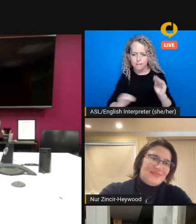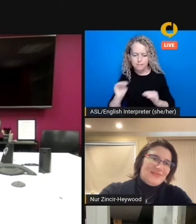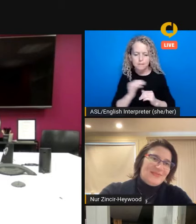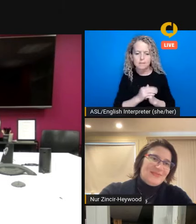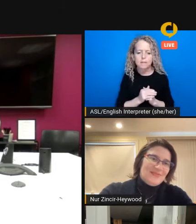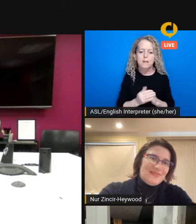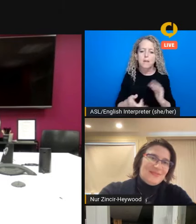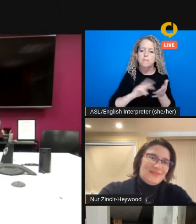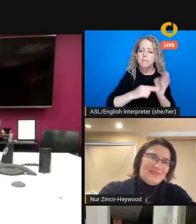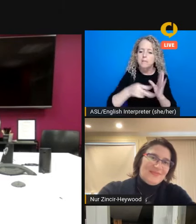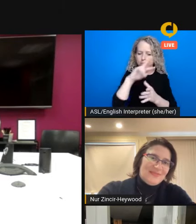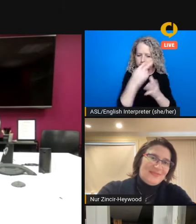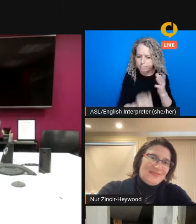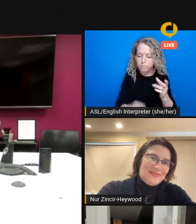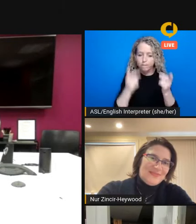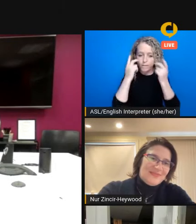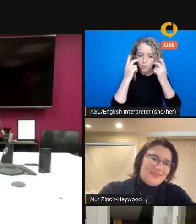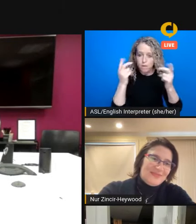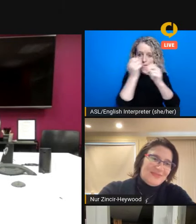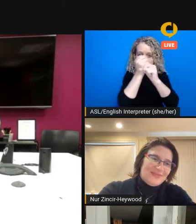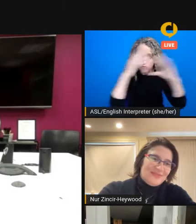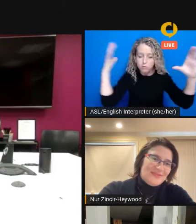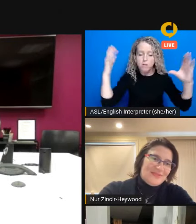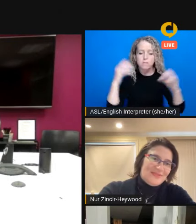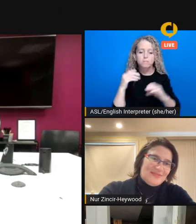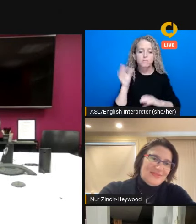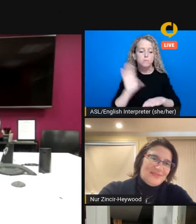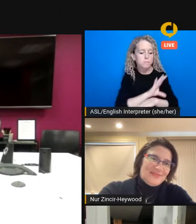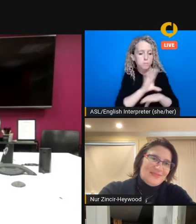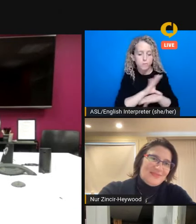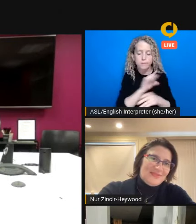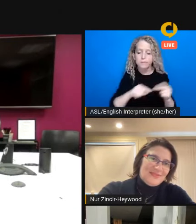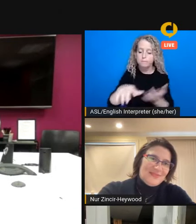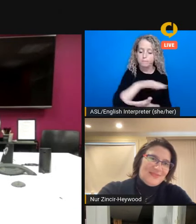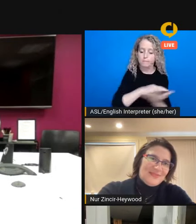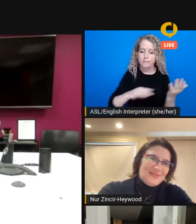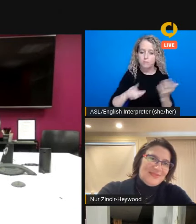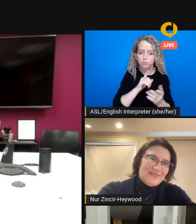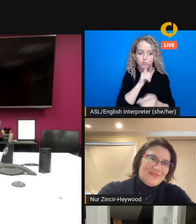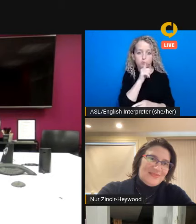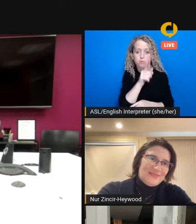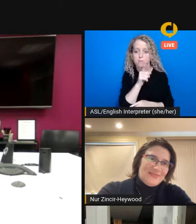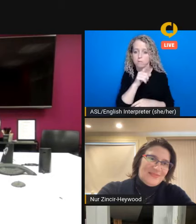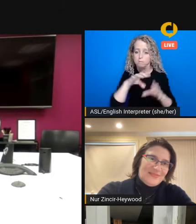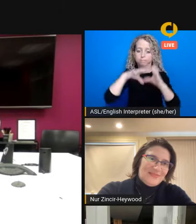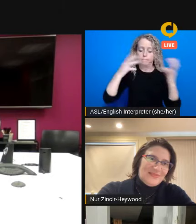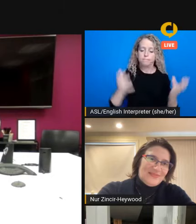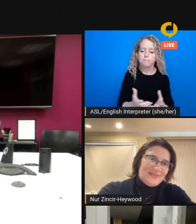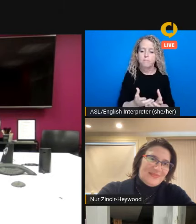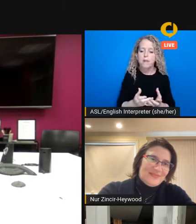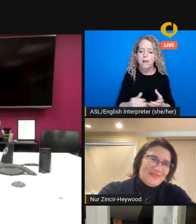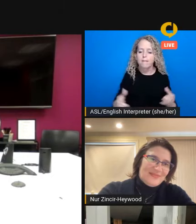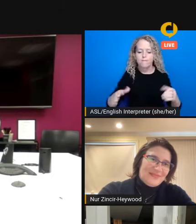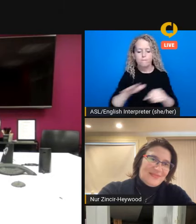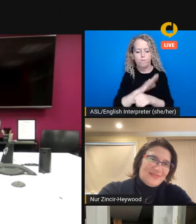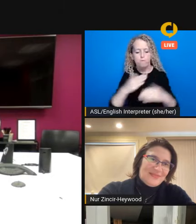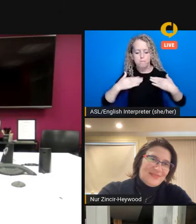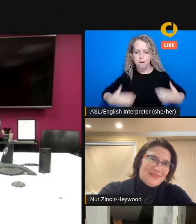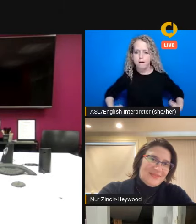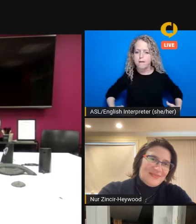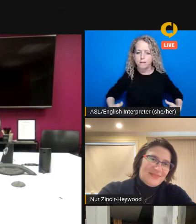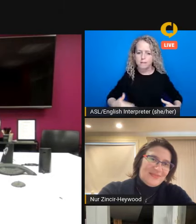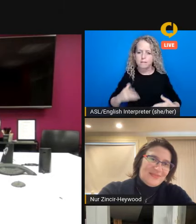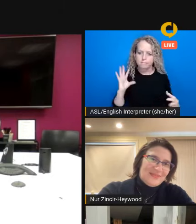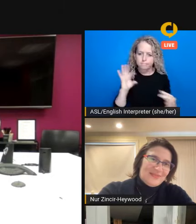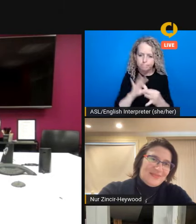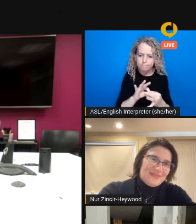immersive visualization, mobile computing, mixed reality environments, interactive exhibits, and whole body interaction. And